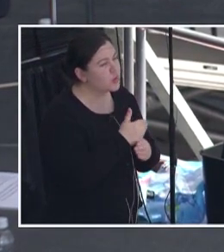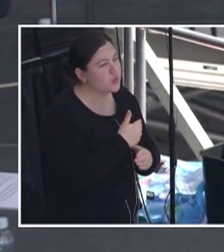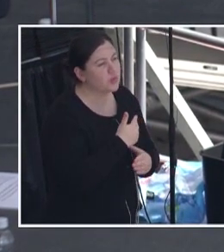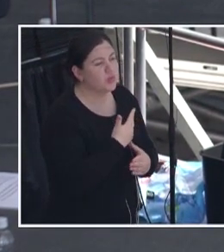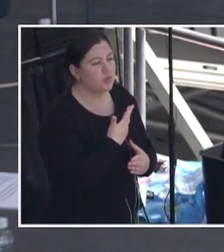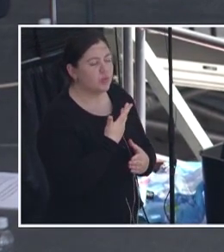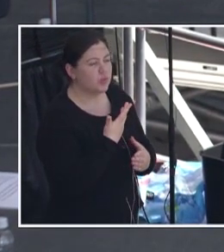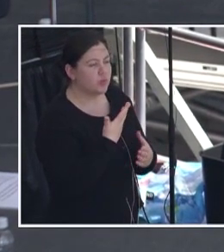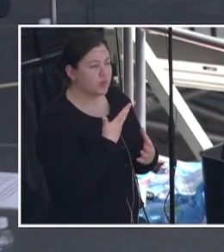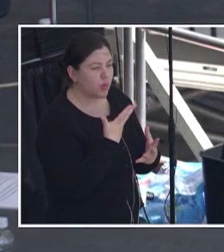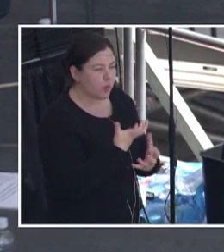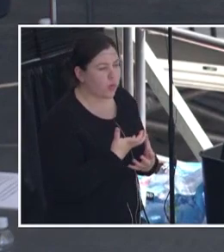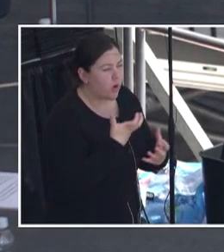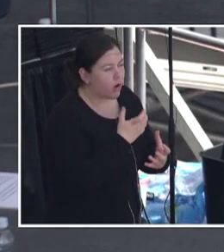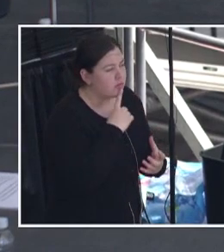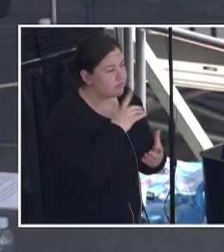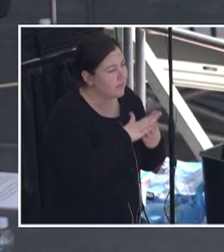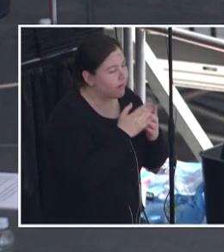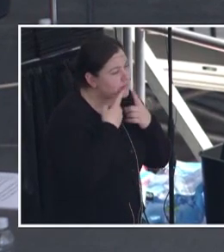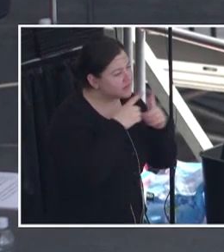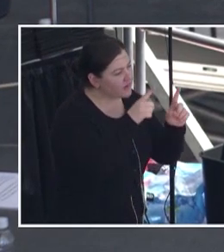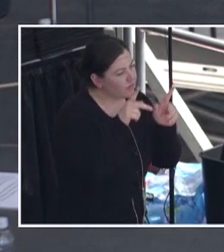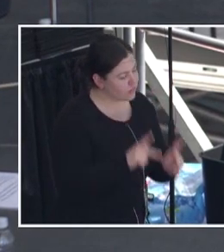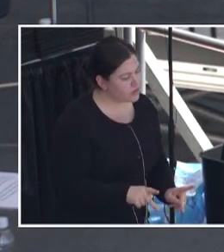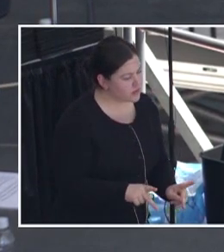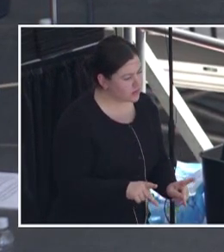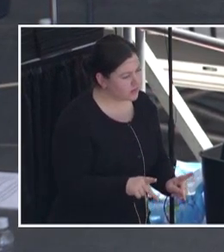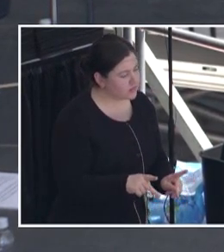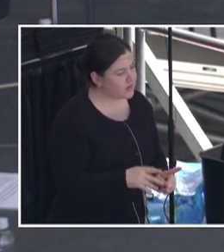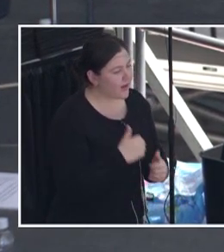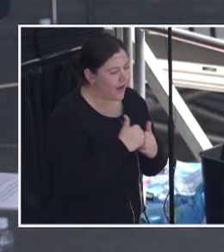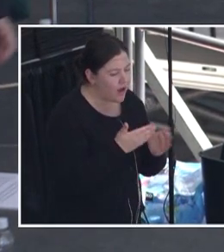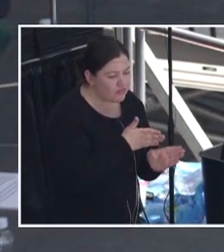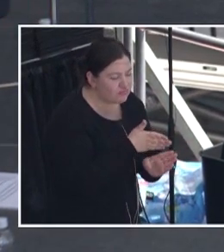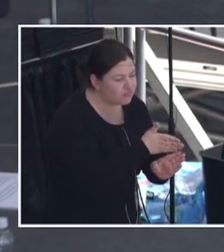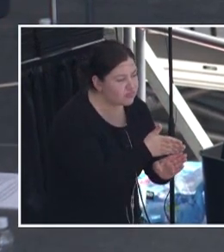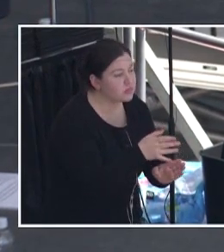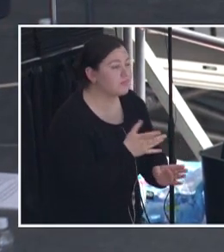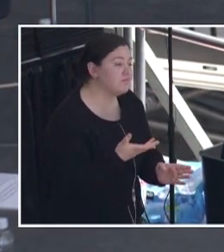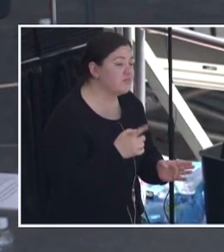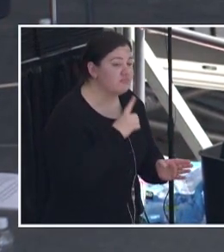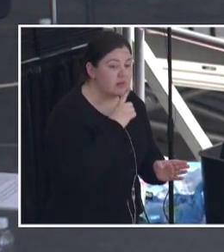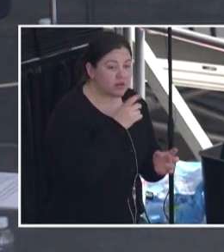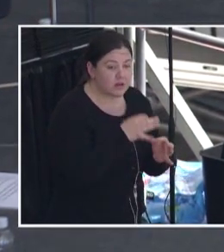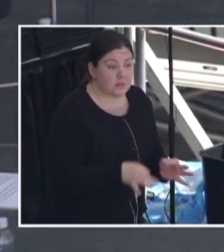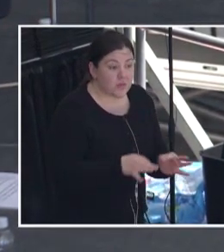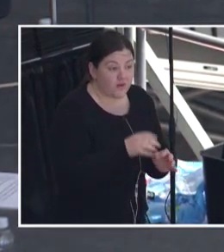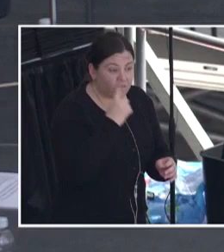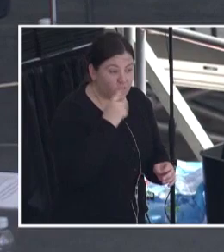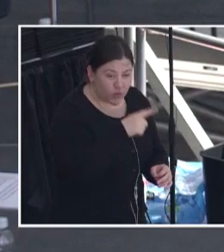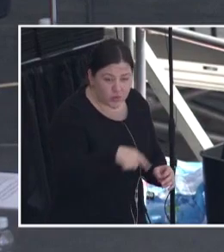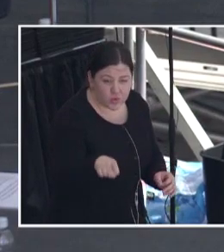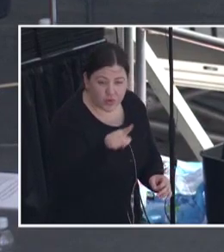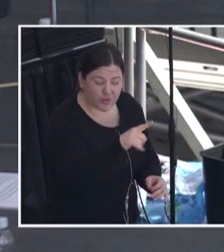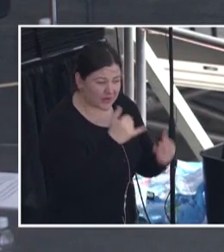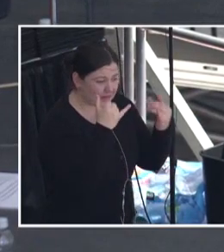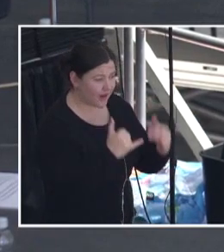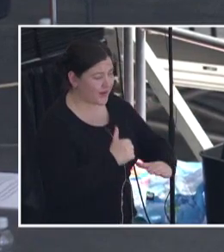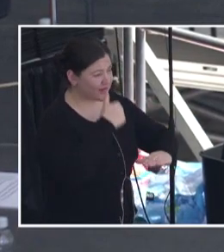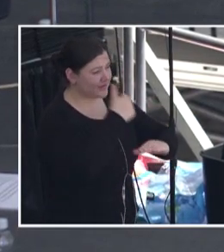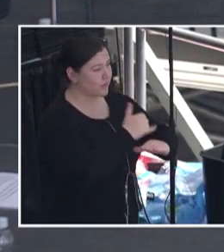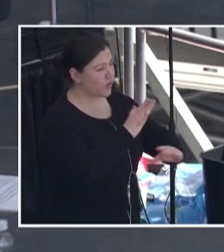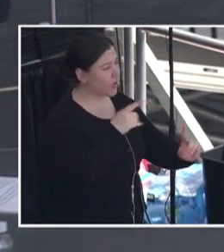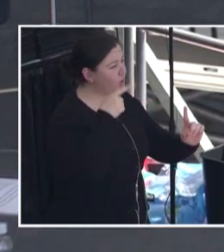professional success. It is very important that you, as setting your goals, you factor